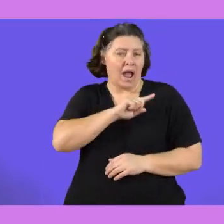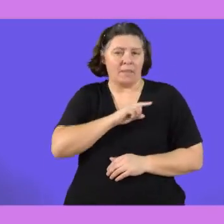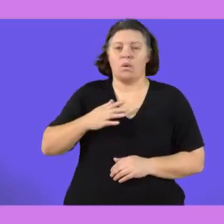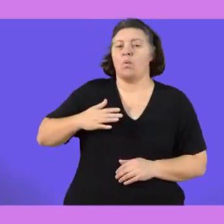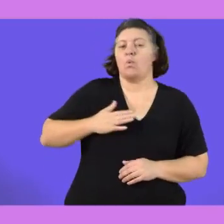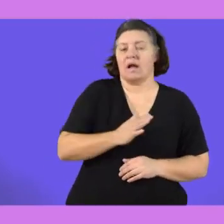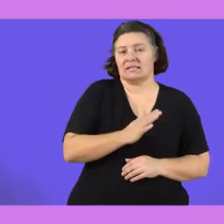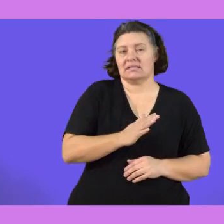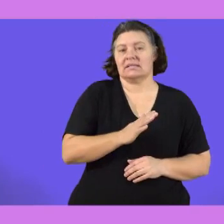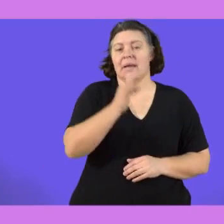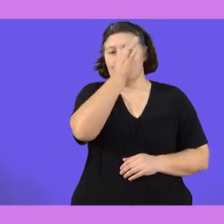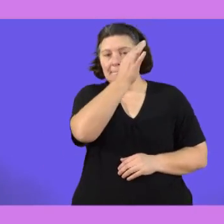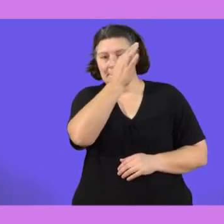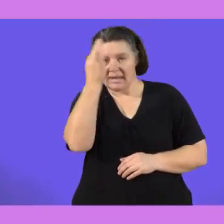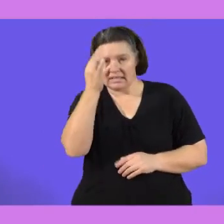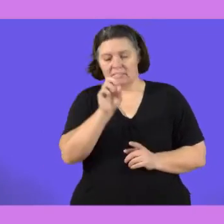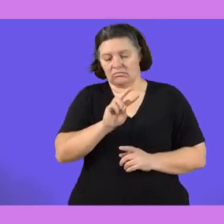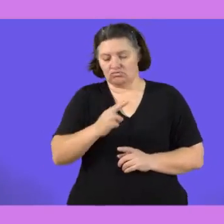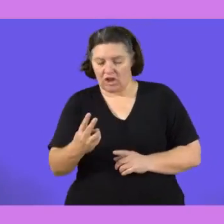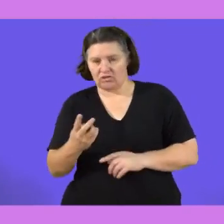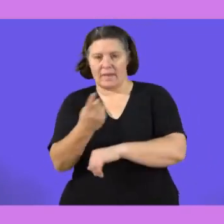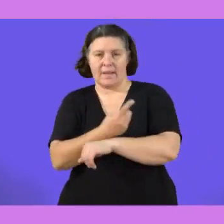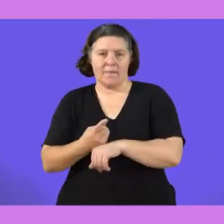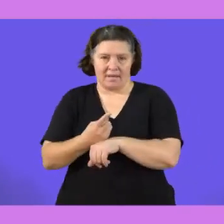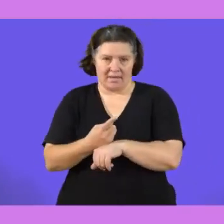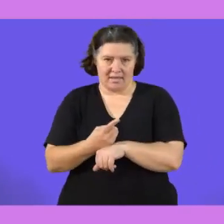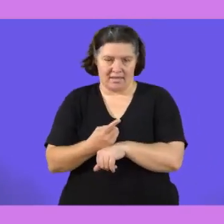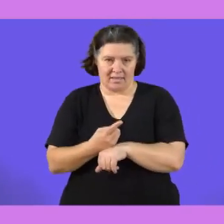now from minutes to hours, right? So if I do that,